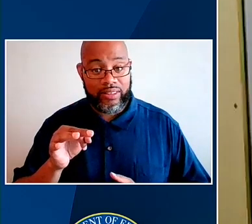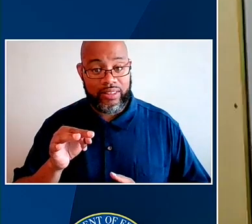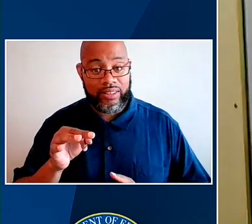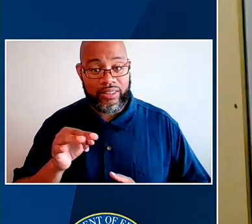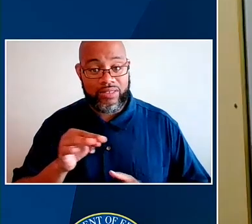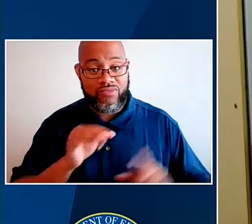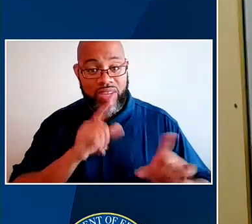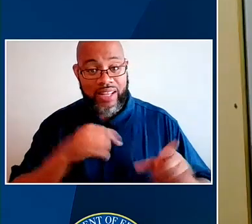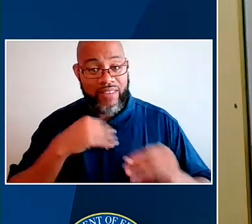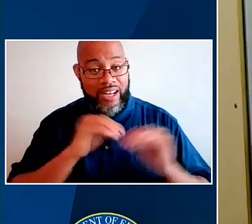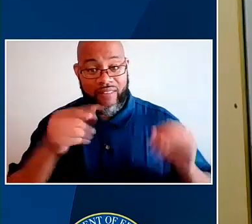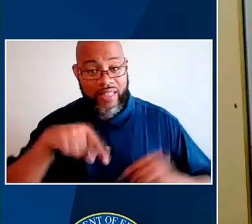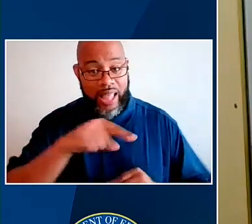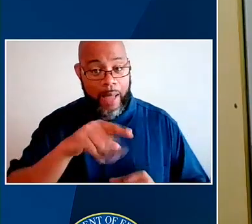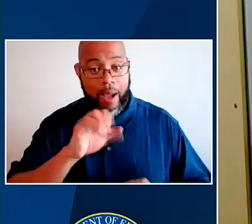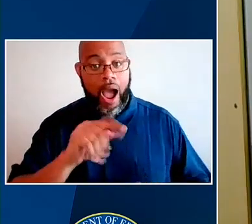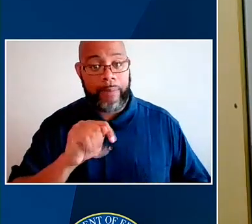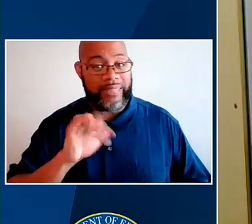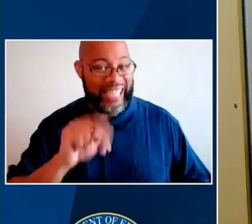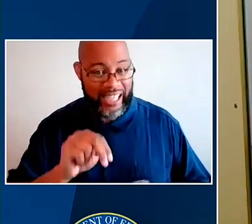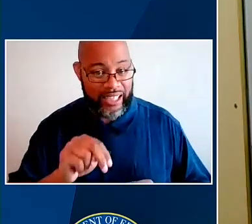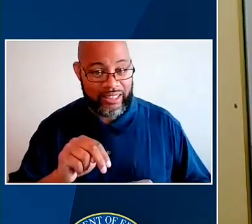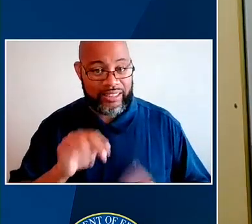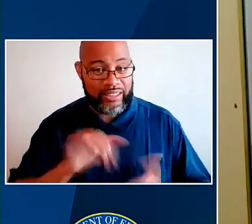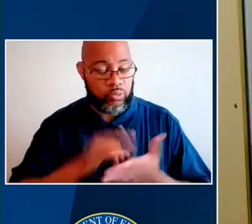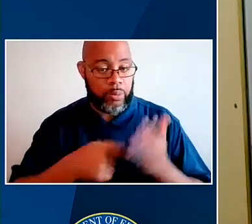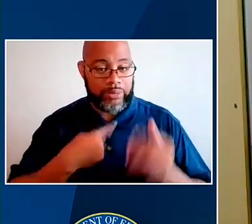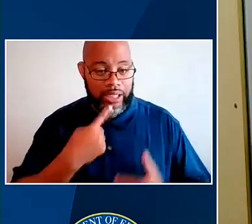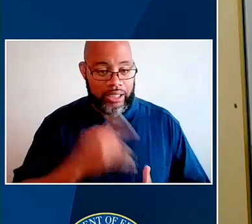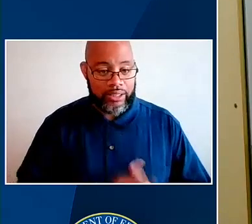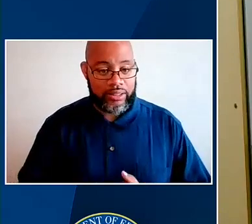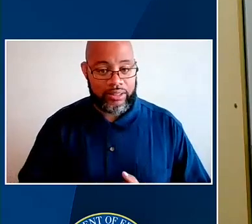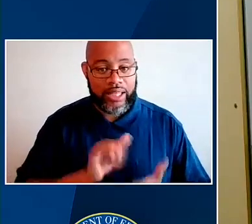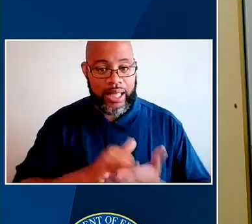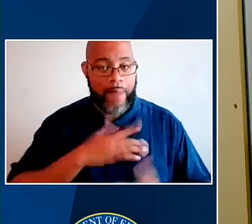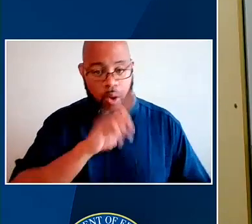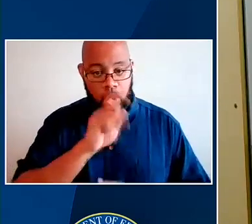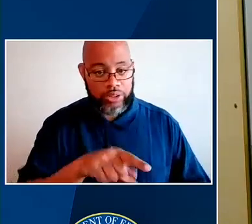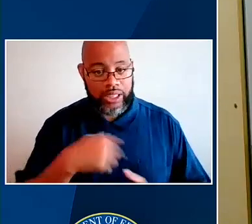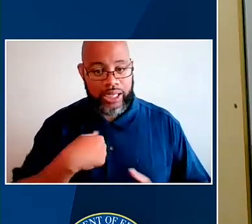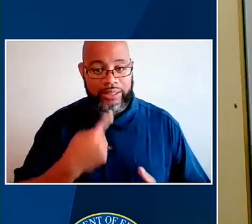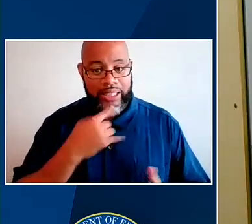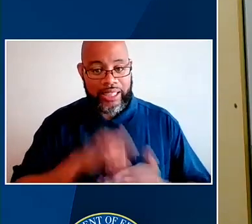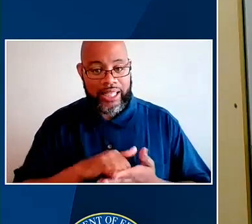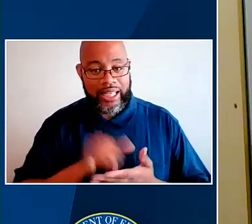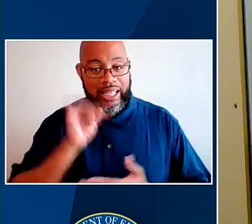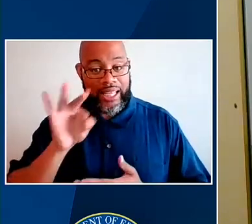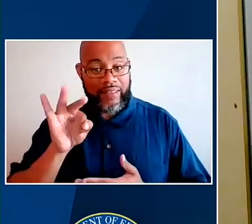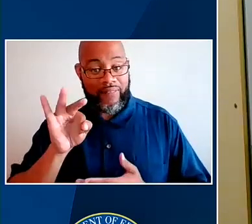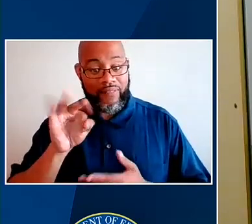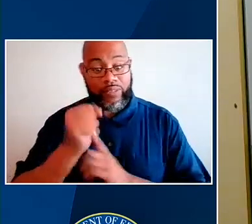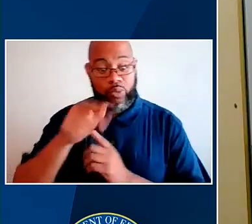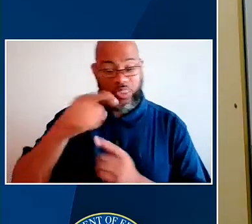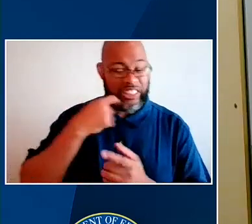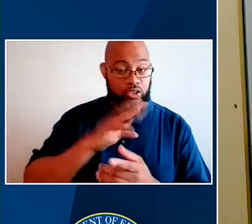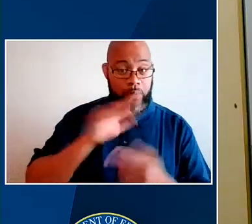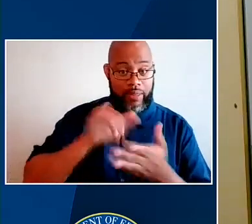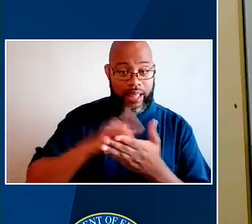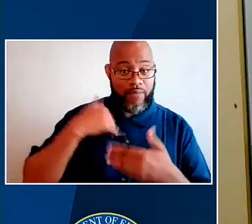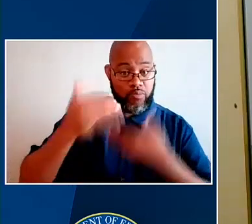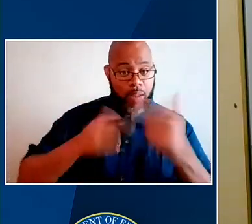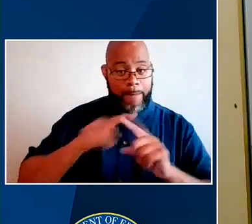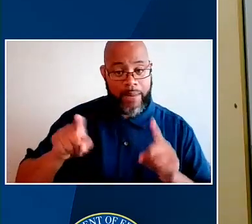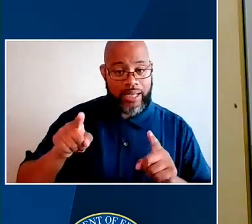Even if none of them opt in, is what I'm saying. That was my question. And I was saying if the case is that you just have to have a process, but